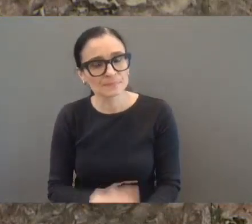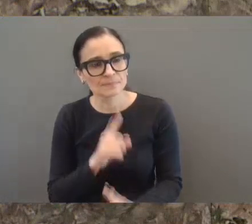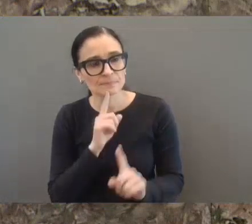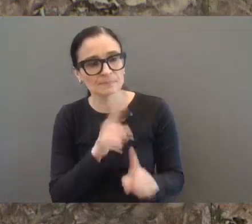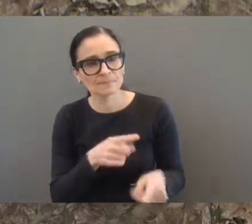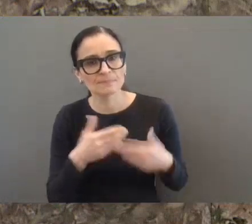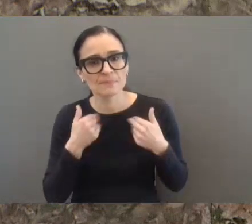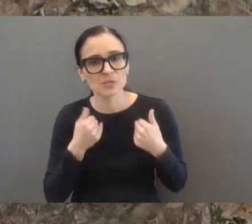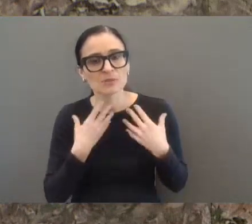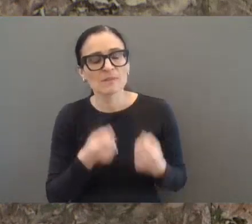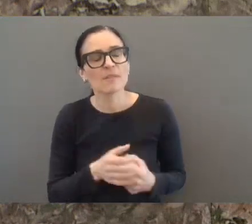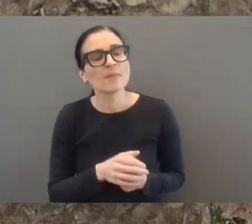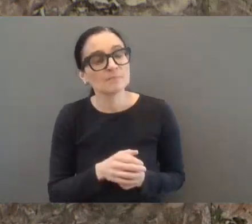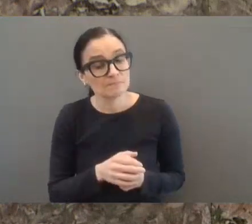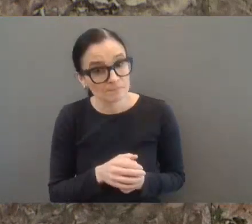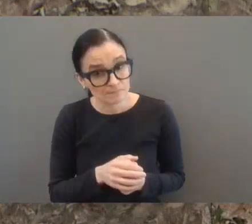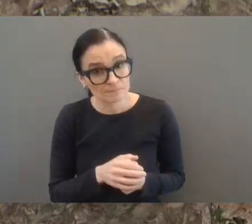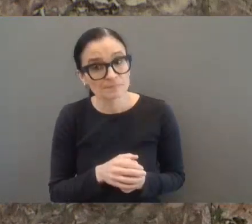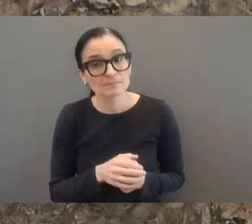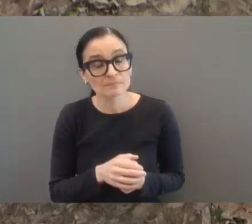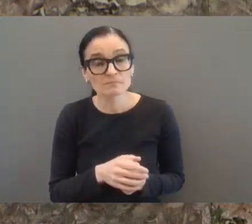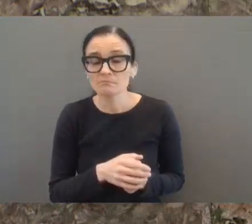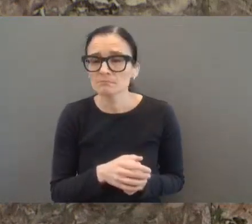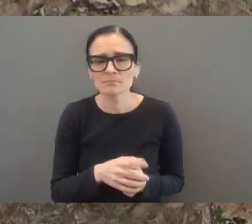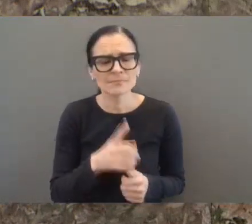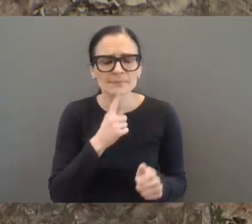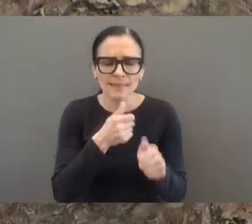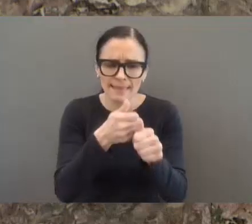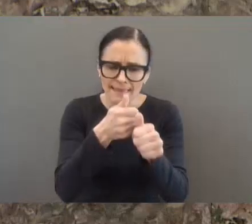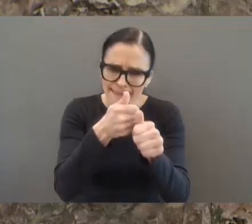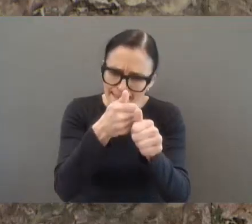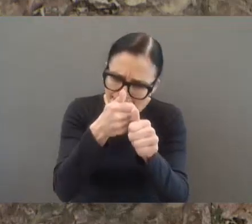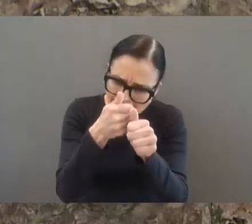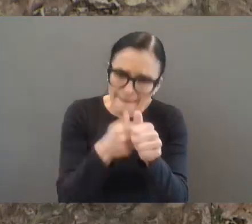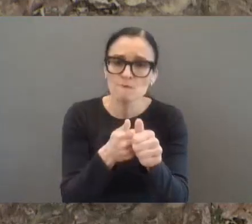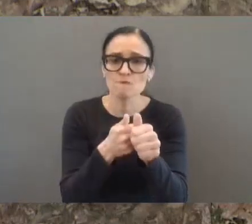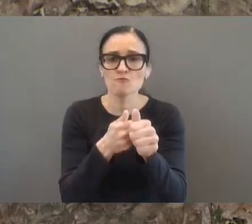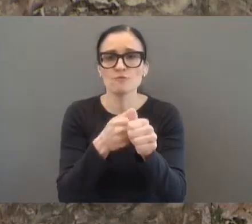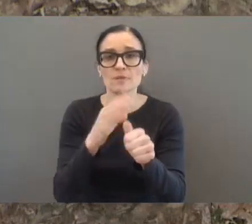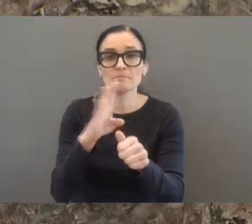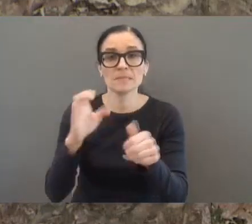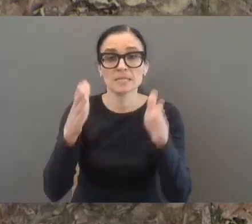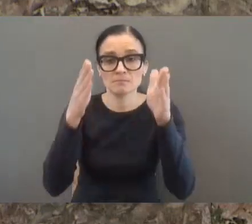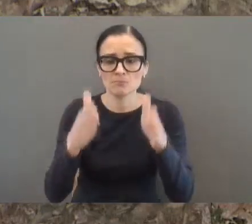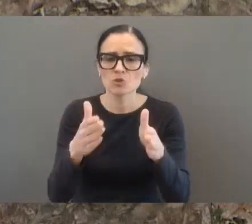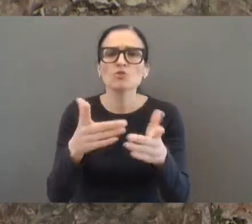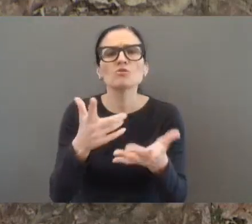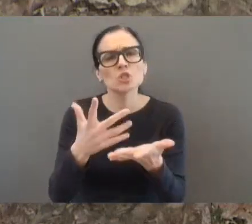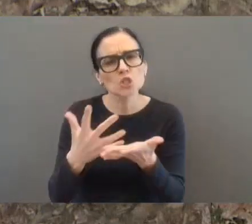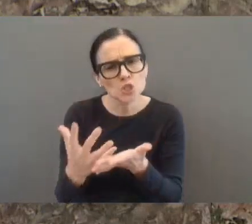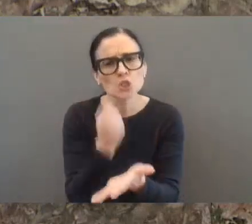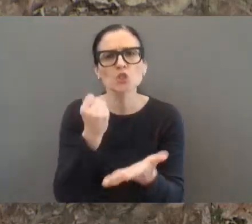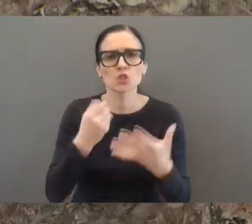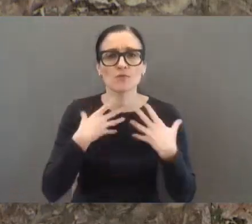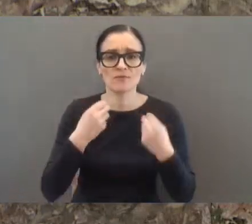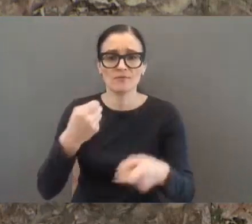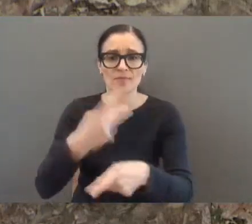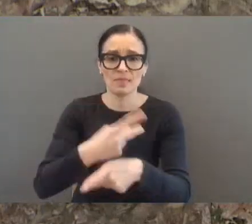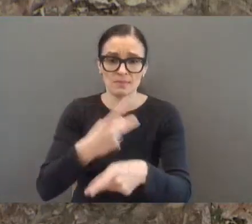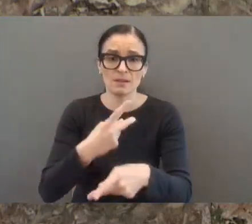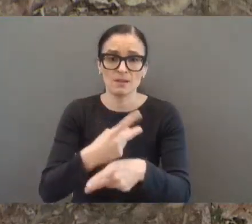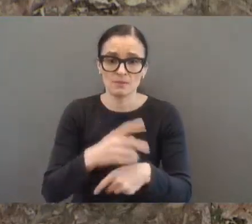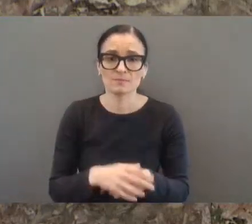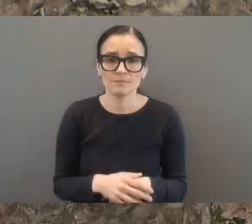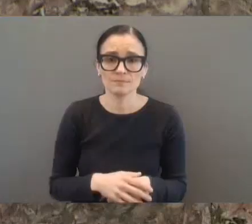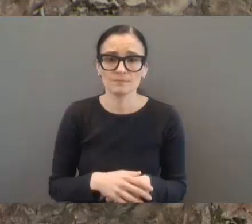health care, the access to our universal and public healthcare system here in British Columbia. We're going to continue to take these actions that